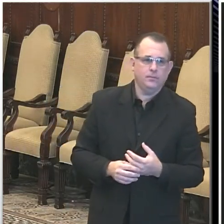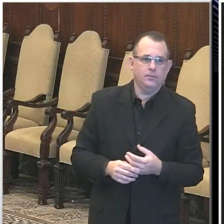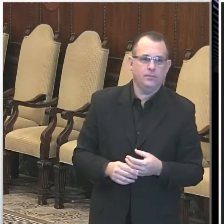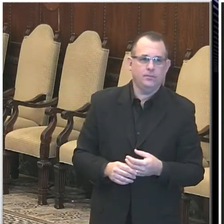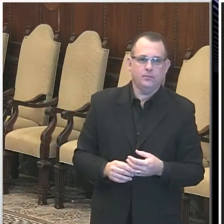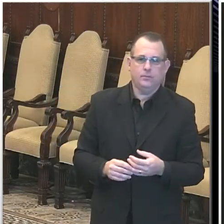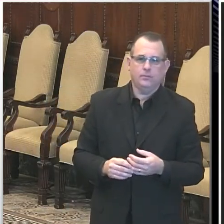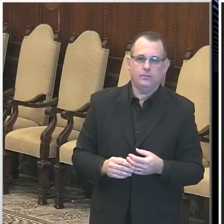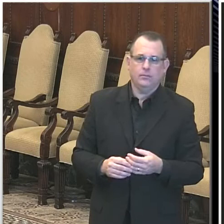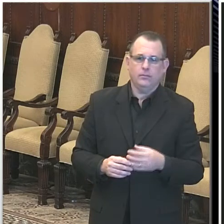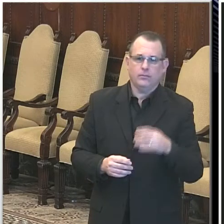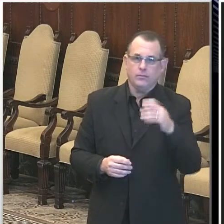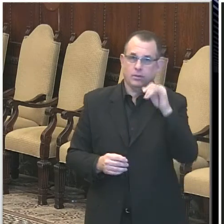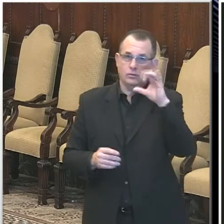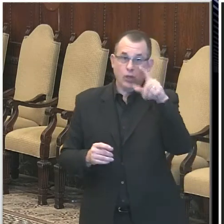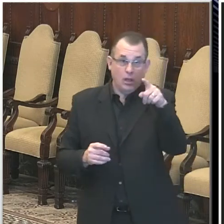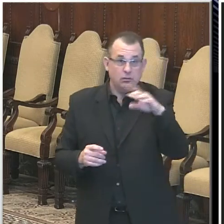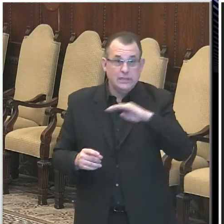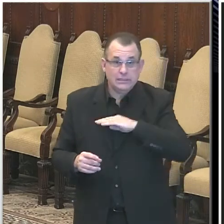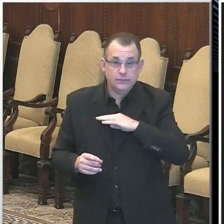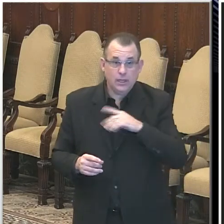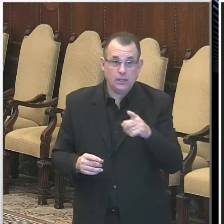Jack, are you good?